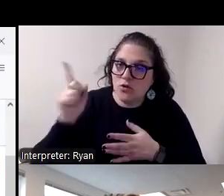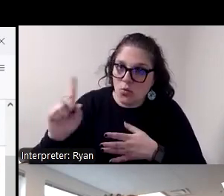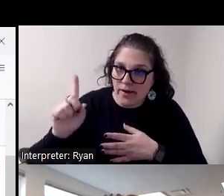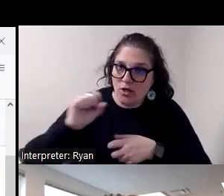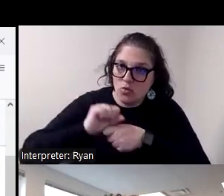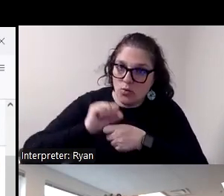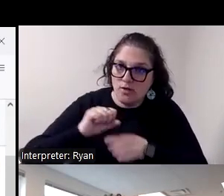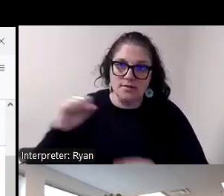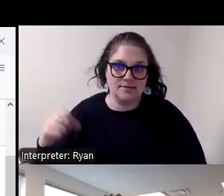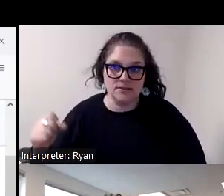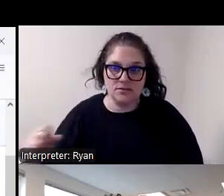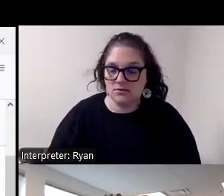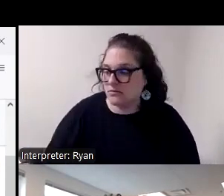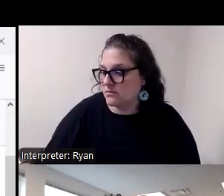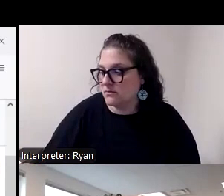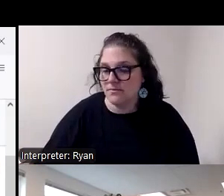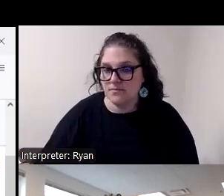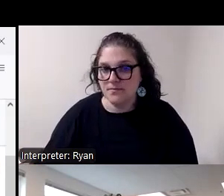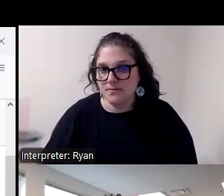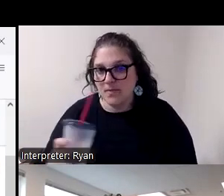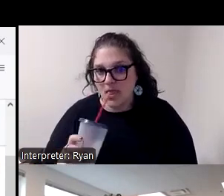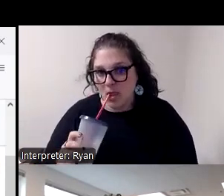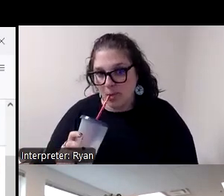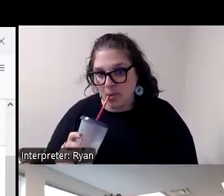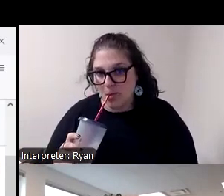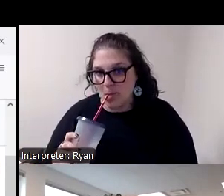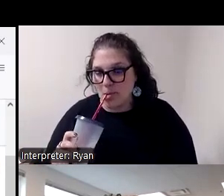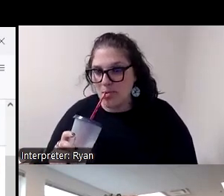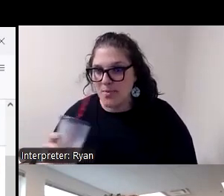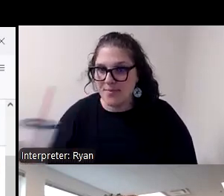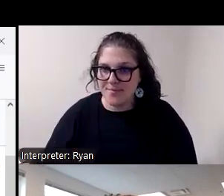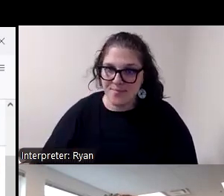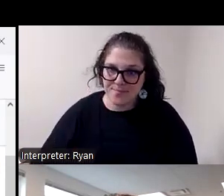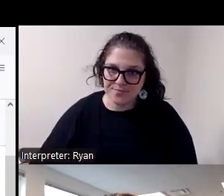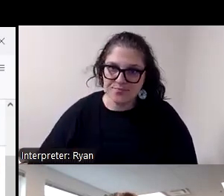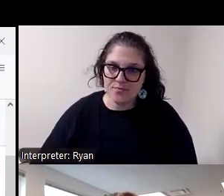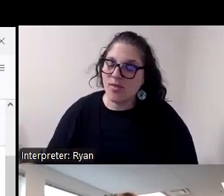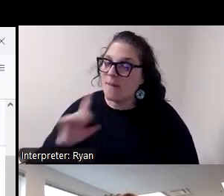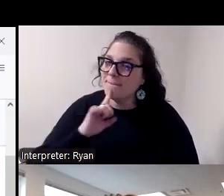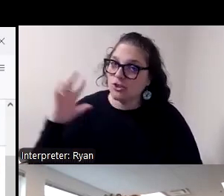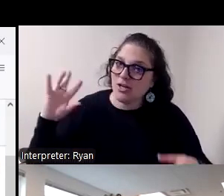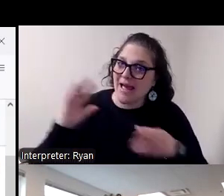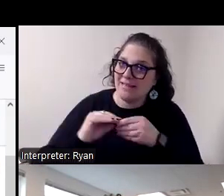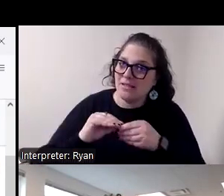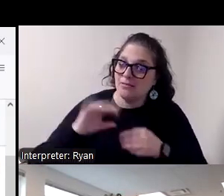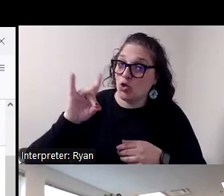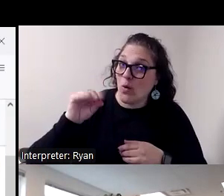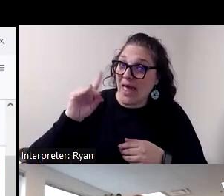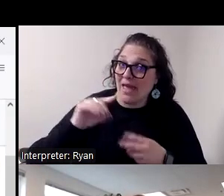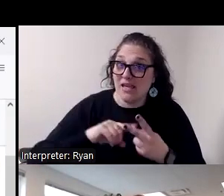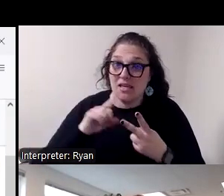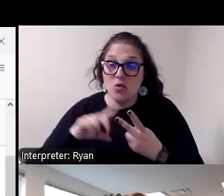Yes. Okay. Yeah, just make sure it all adds up to 80 or 75 if you're a GGU employee.